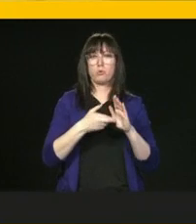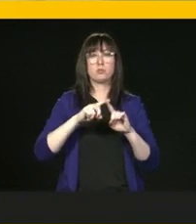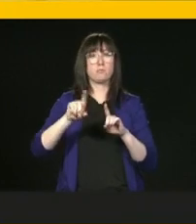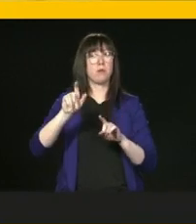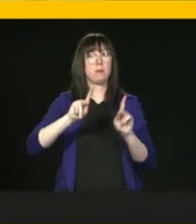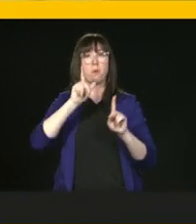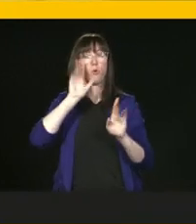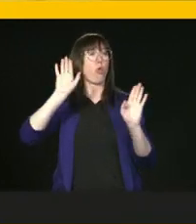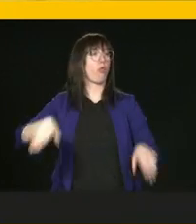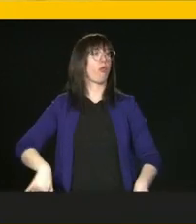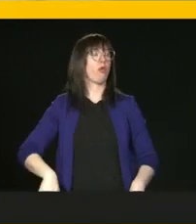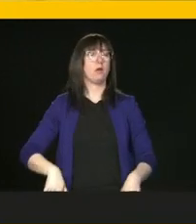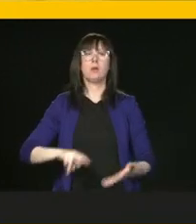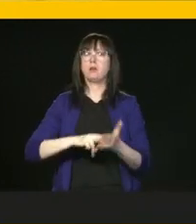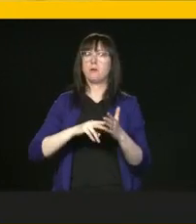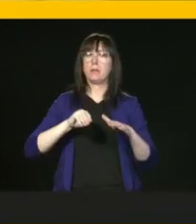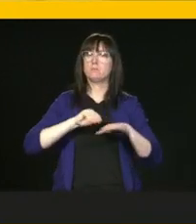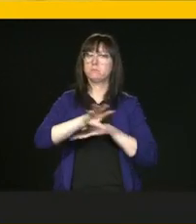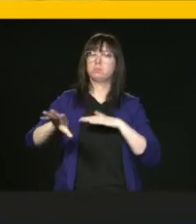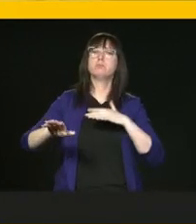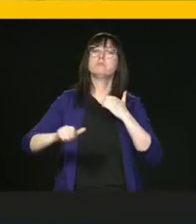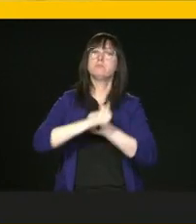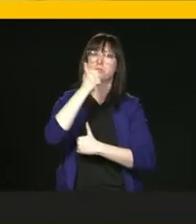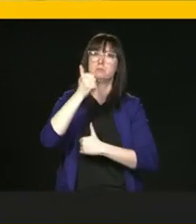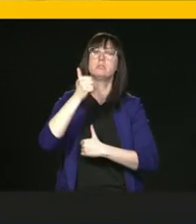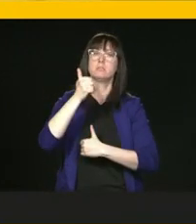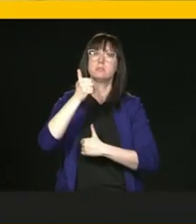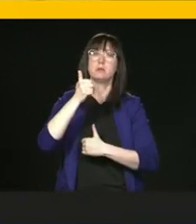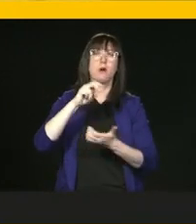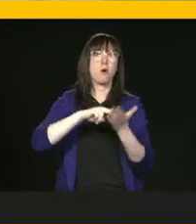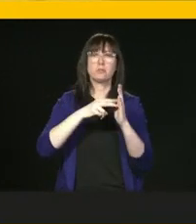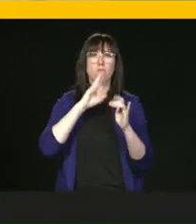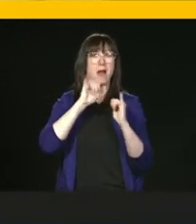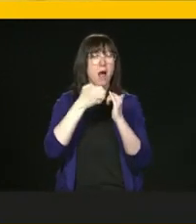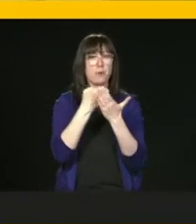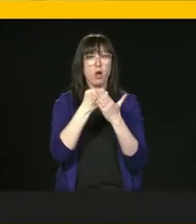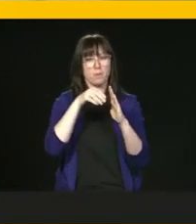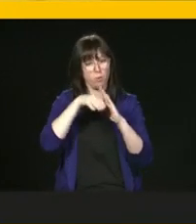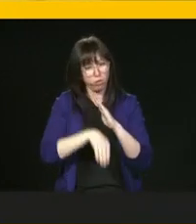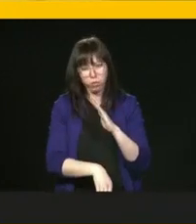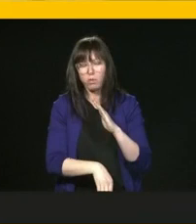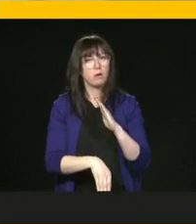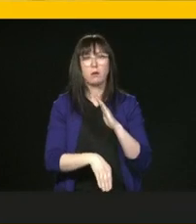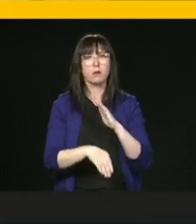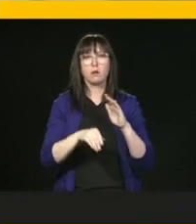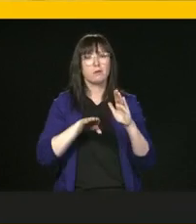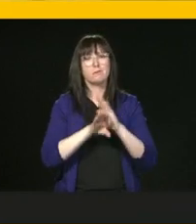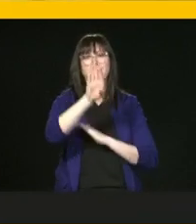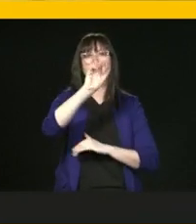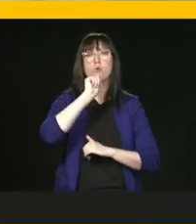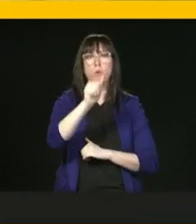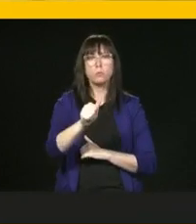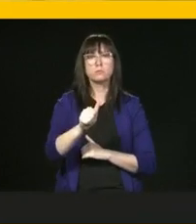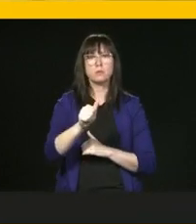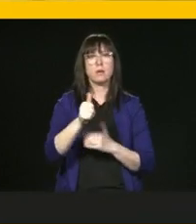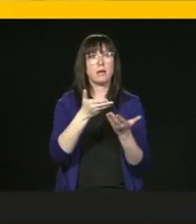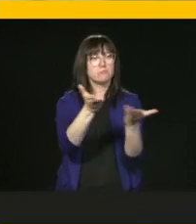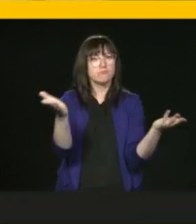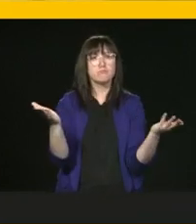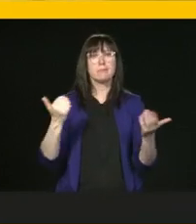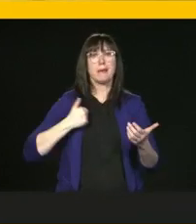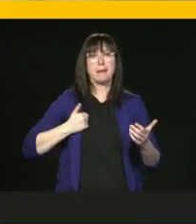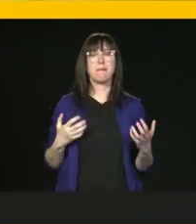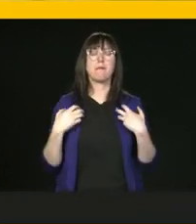are putting at risk everyone else, including the eventual recovery of our economy and the well-being of millions of Canadians. So we're